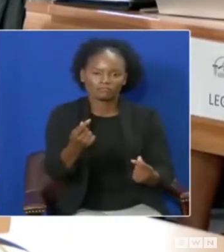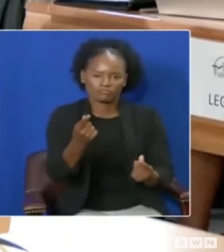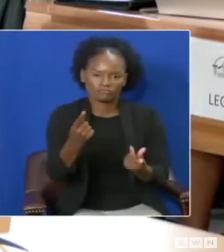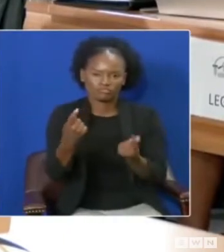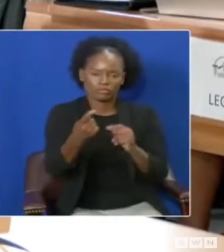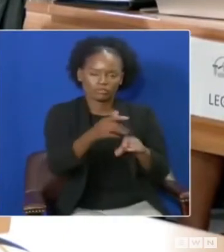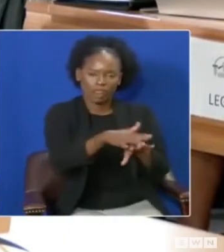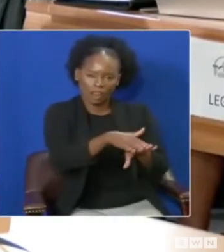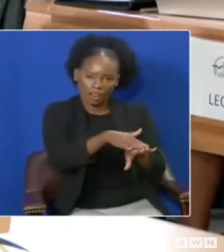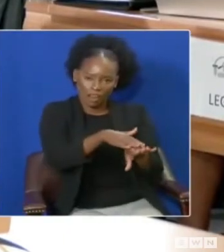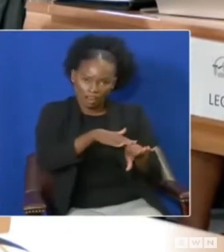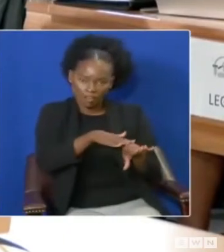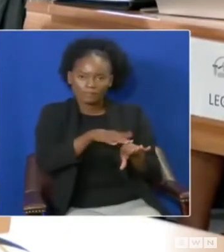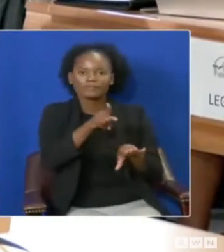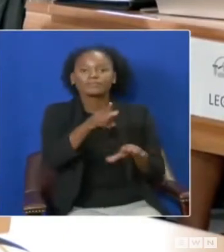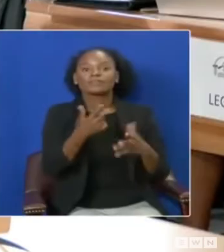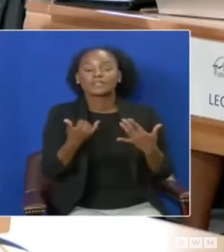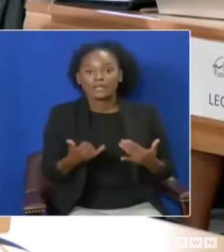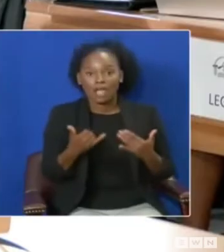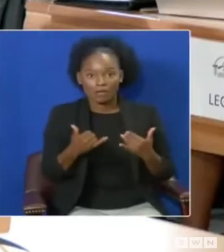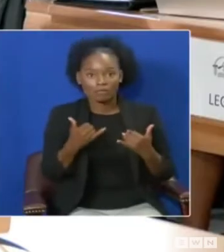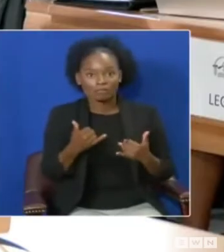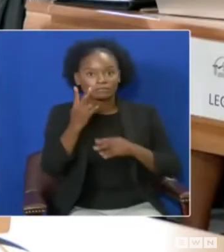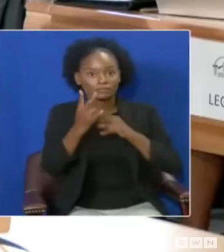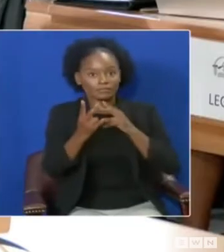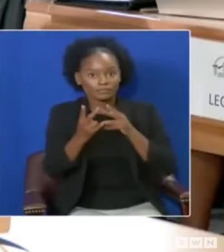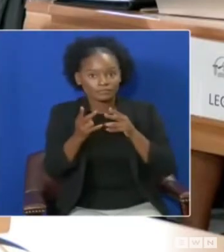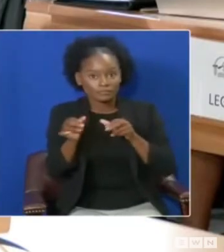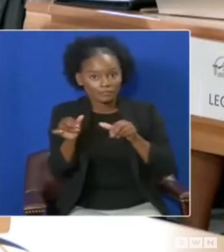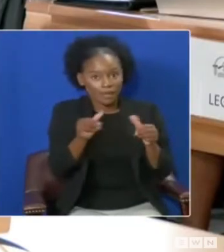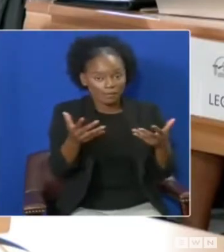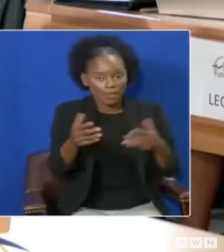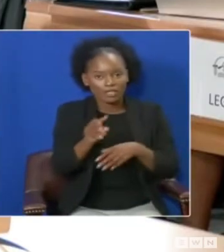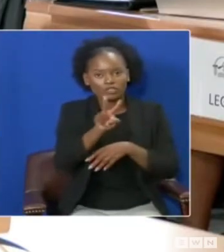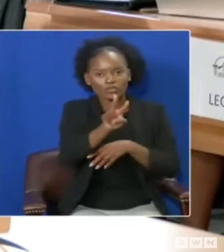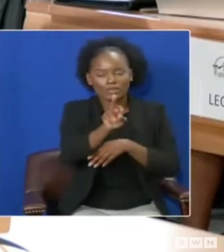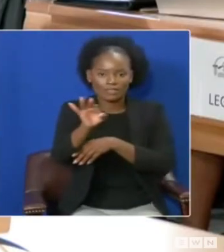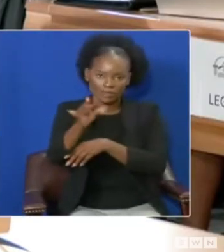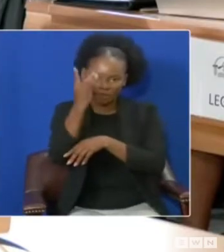So we're at 23 March 2025.